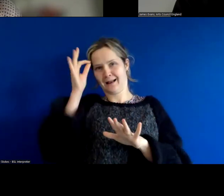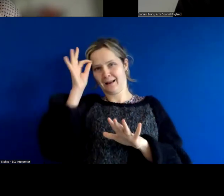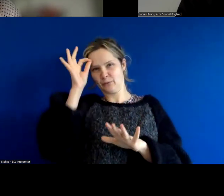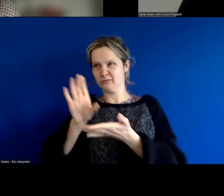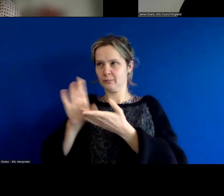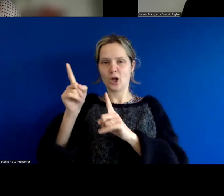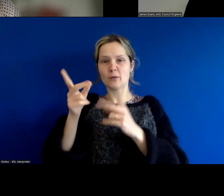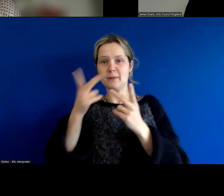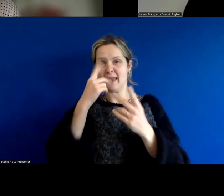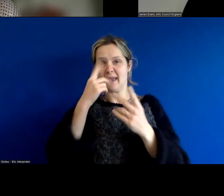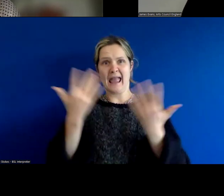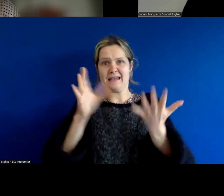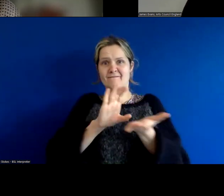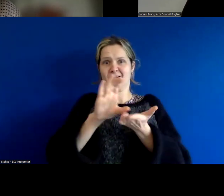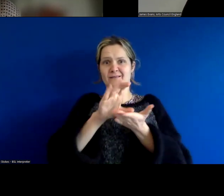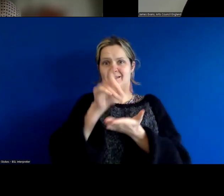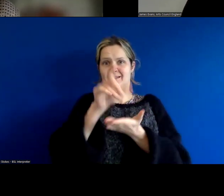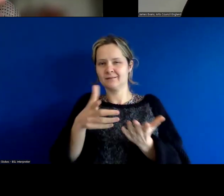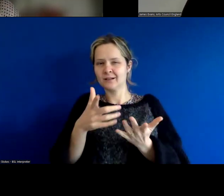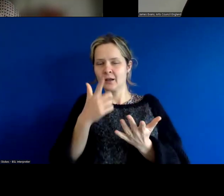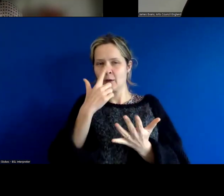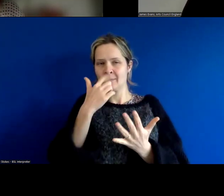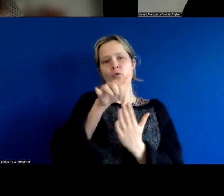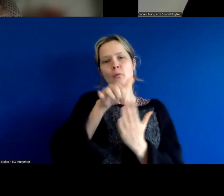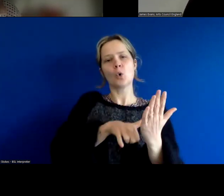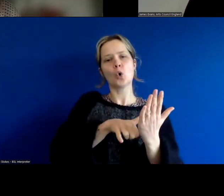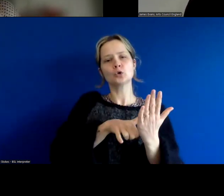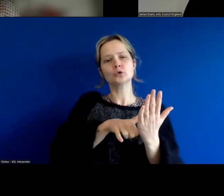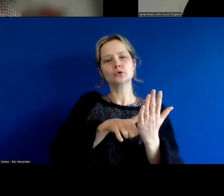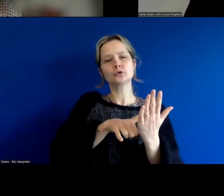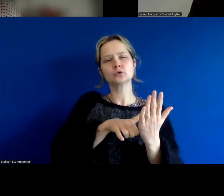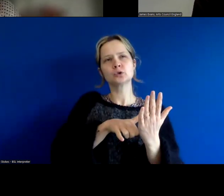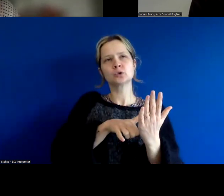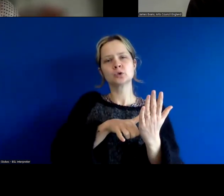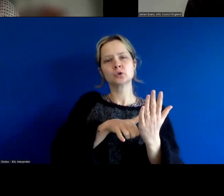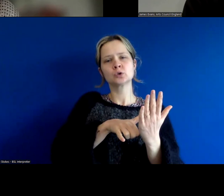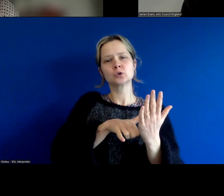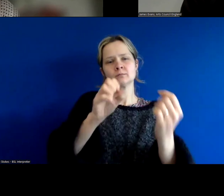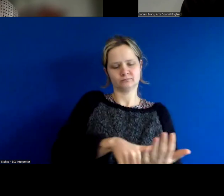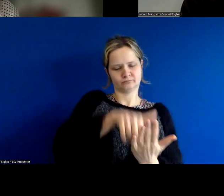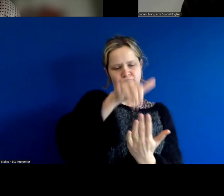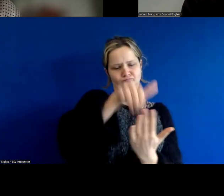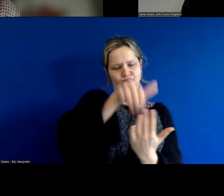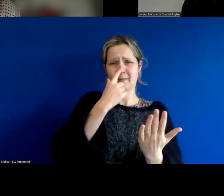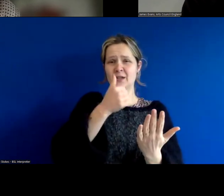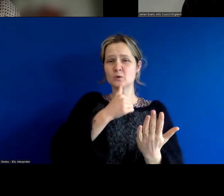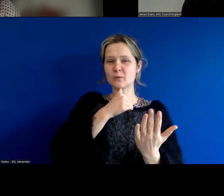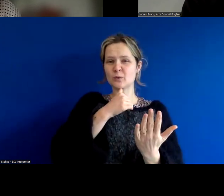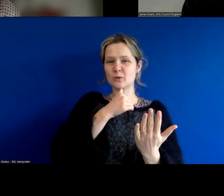and things like the reports that you can pull up may well provide useful appendices, or